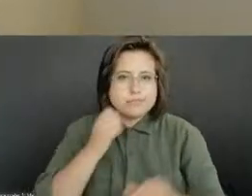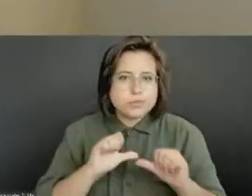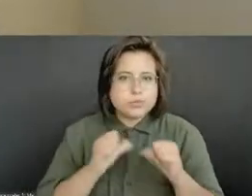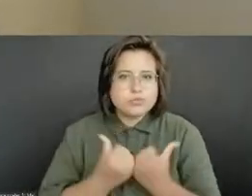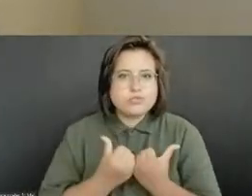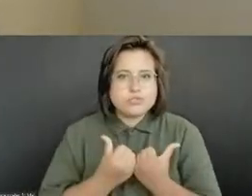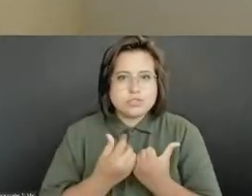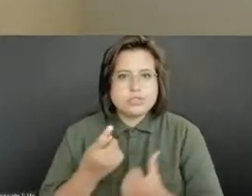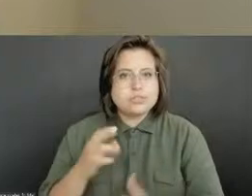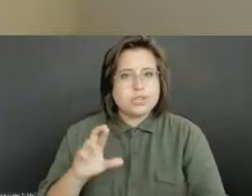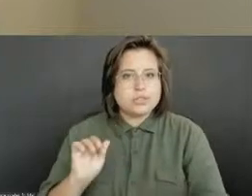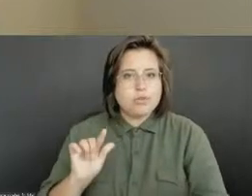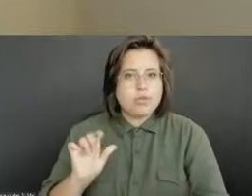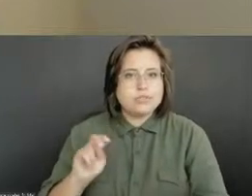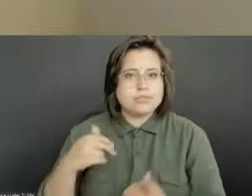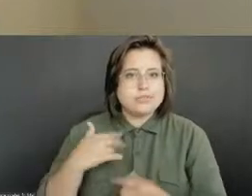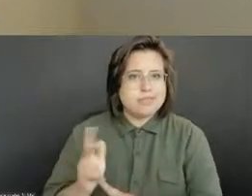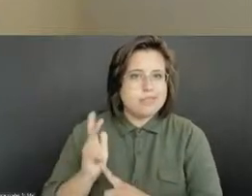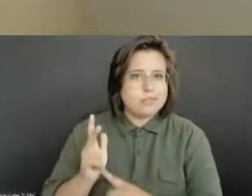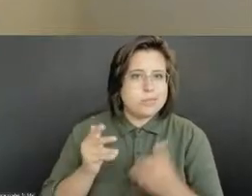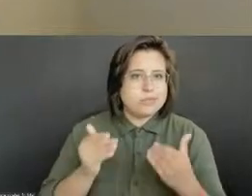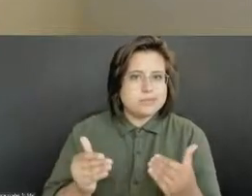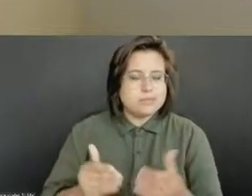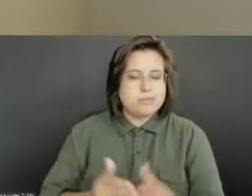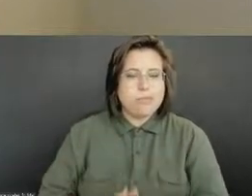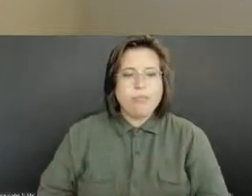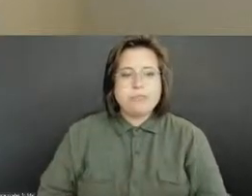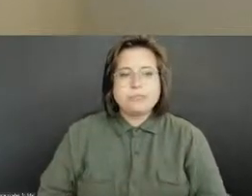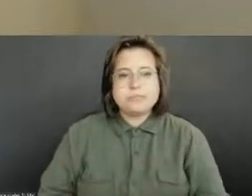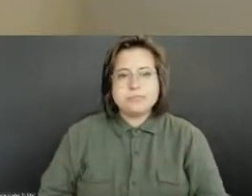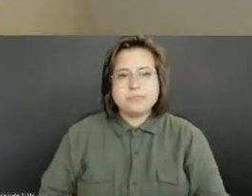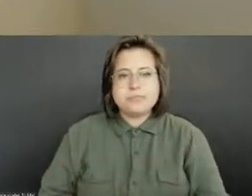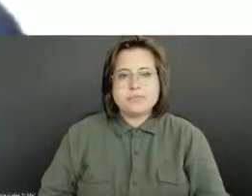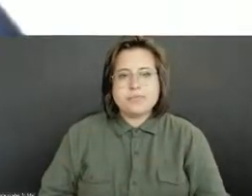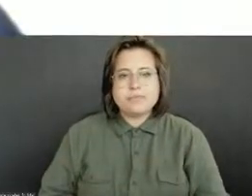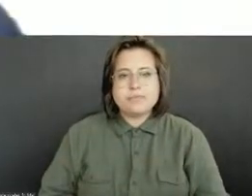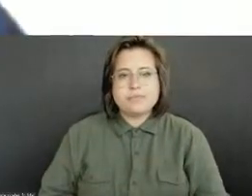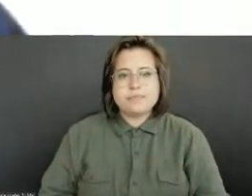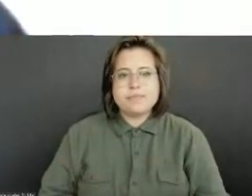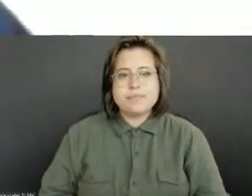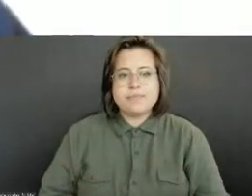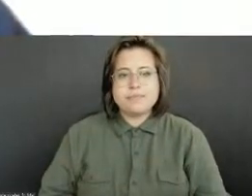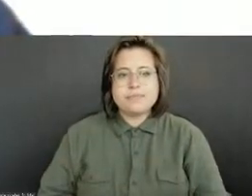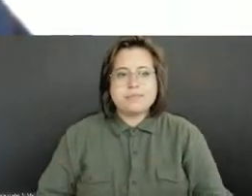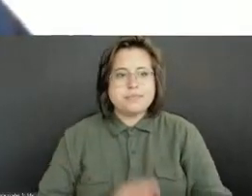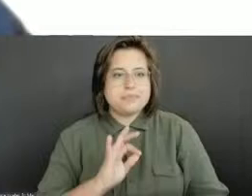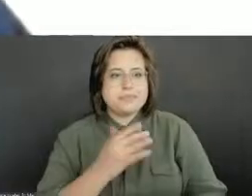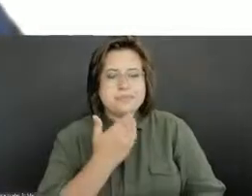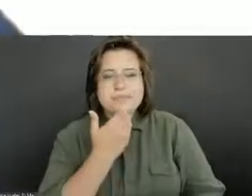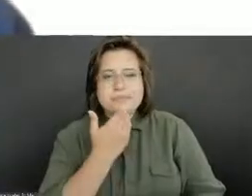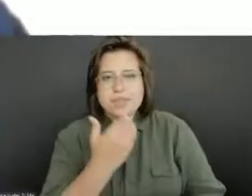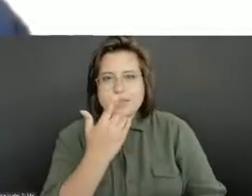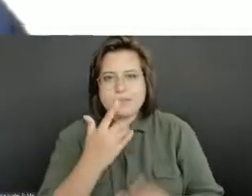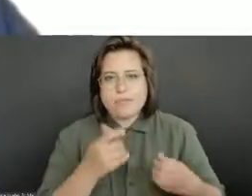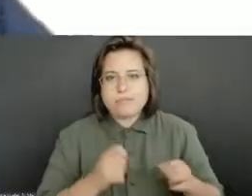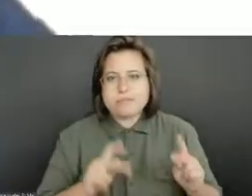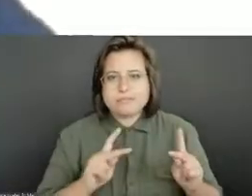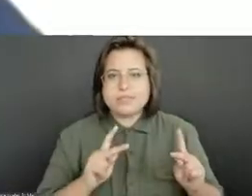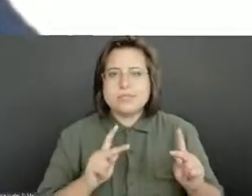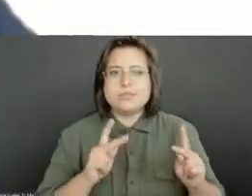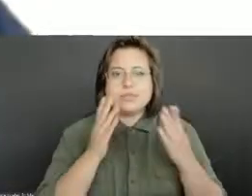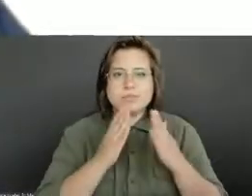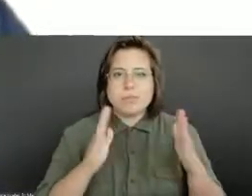Dr. Austin, you have 3 minutes, and please proceed. Thank you for the opportunity to make a public comment. I